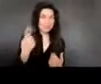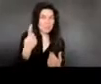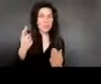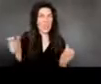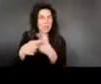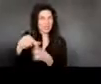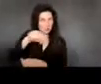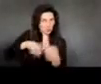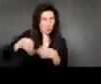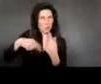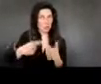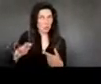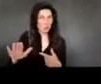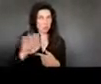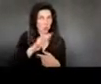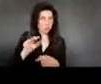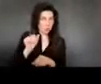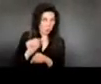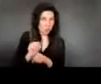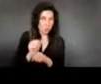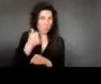about more specifically.